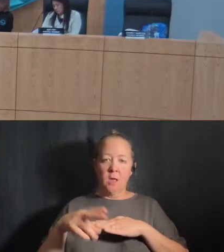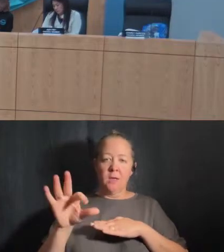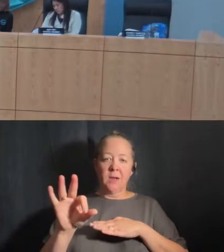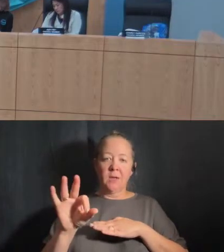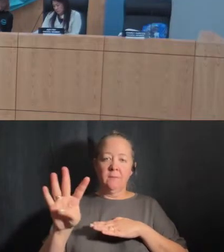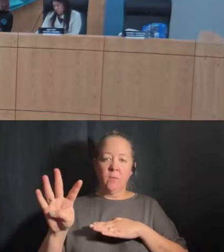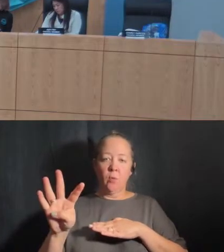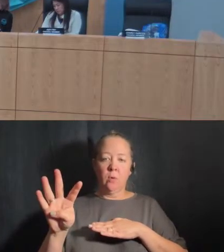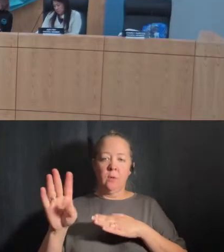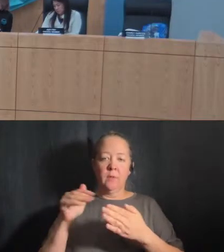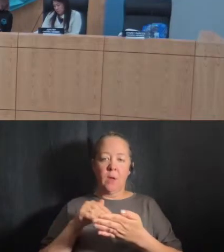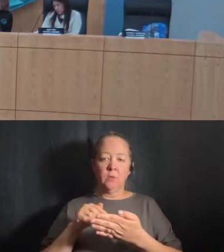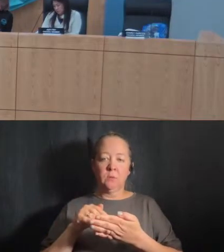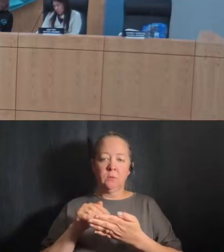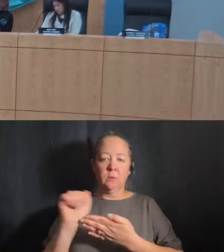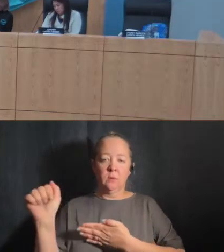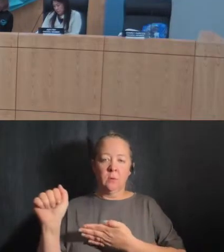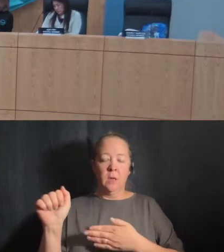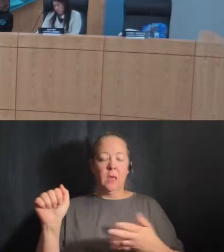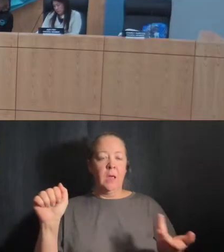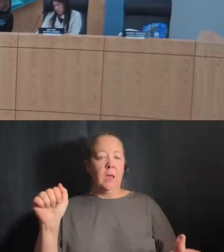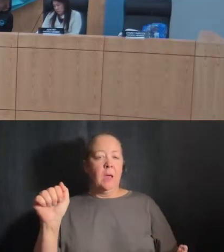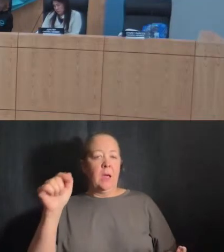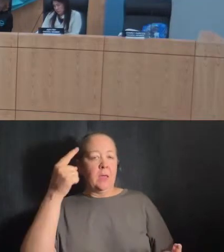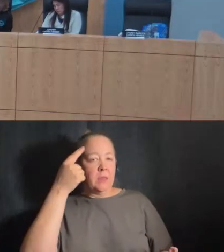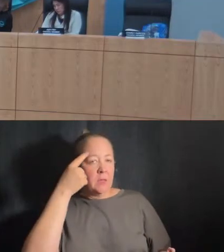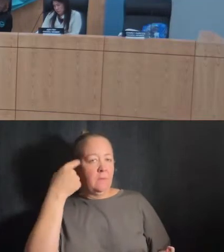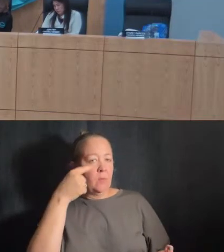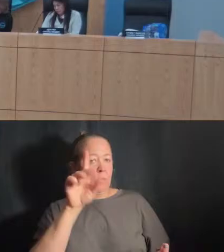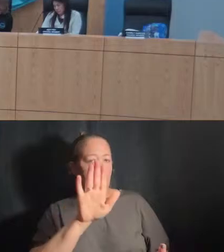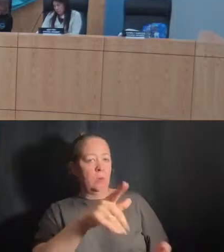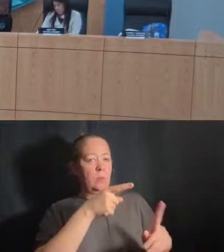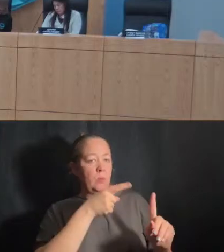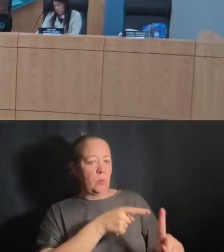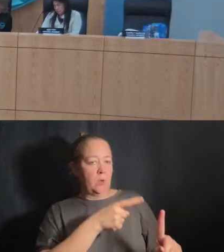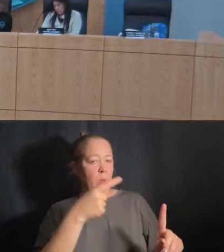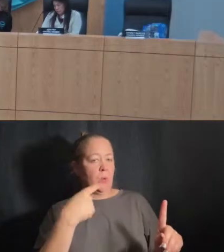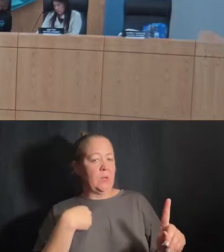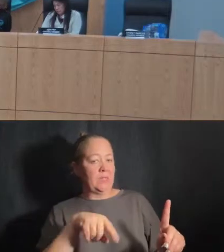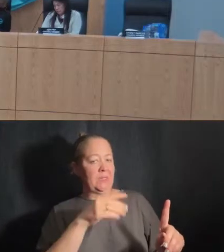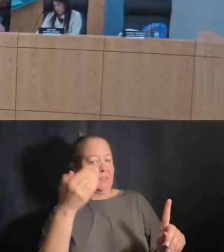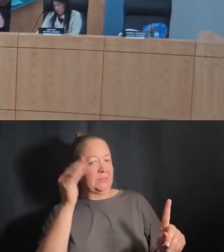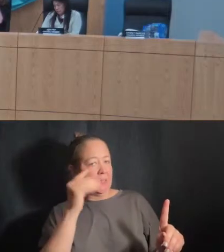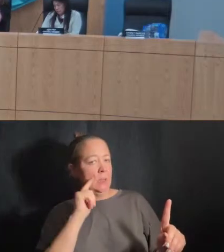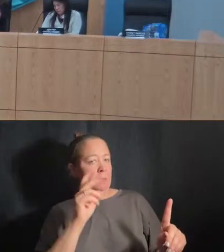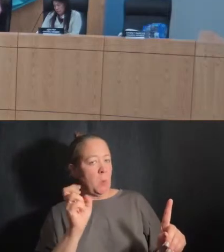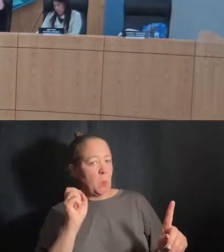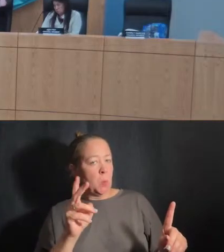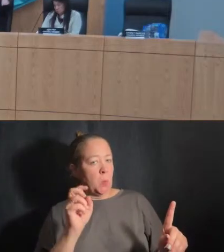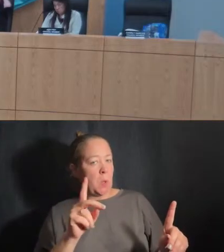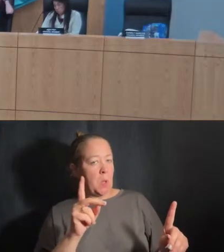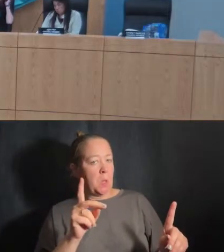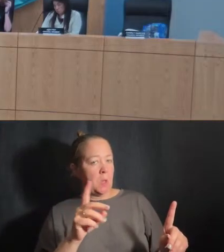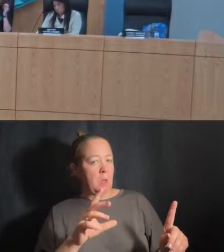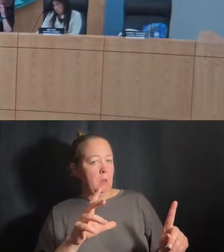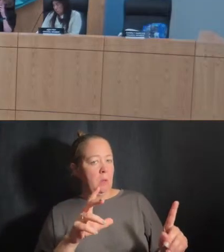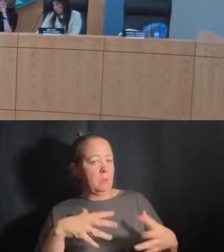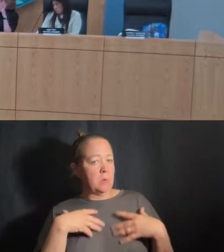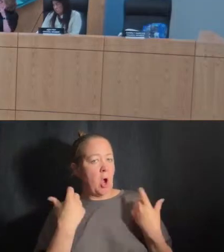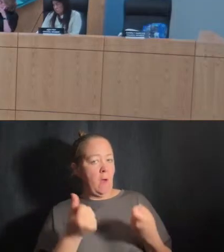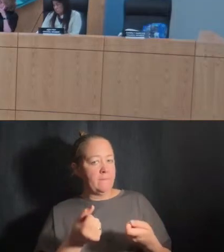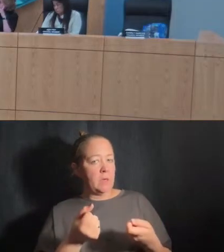point, Vice Mayor, we seem pretty okay and pretty confident in the expenditure. I mean, I